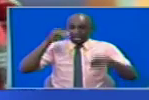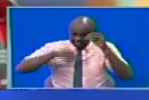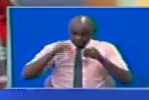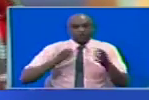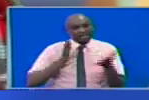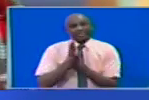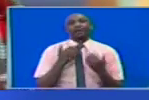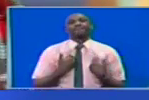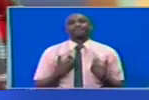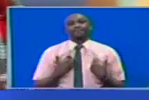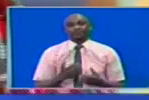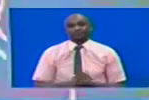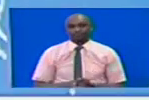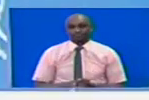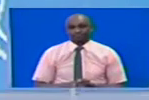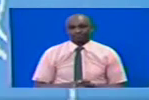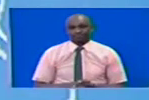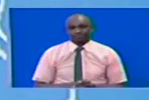haki.